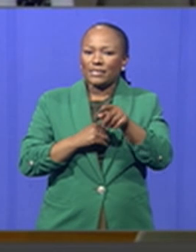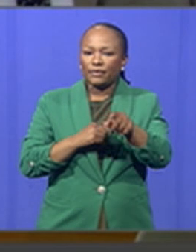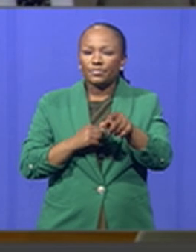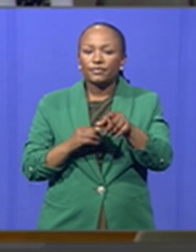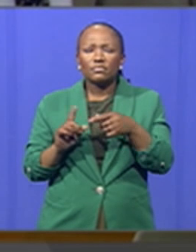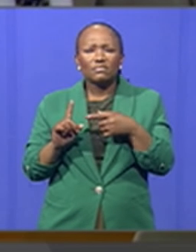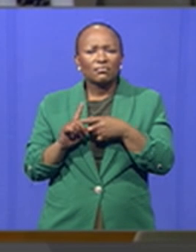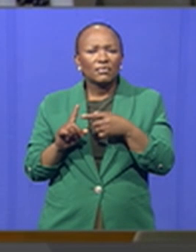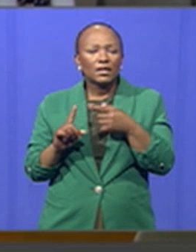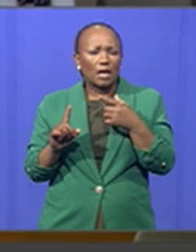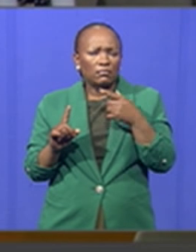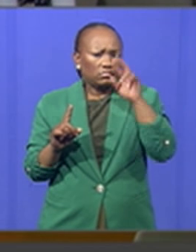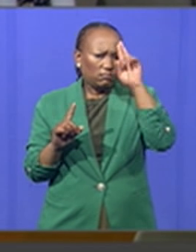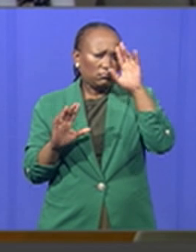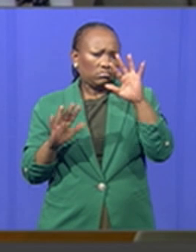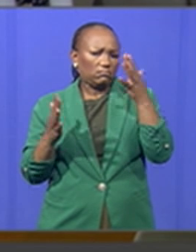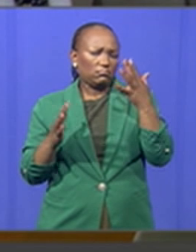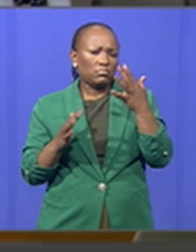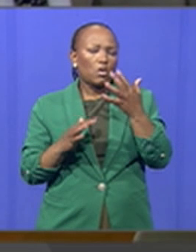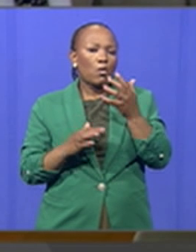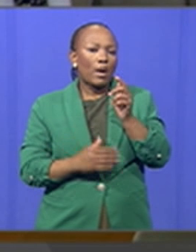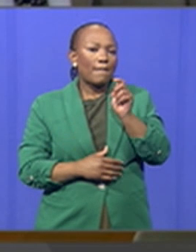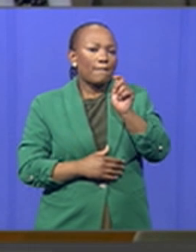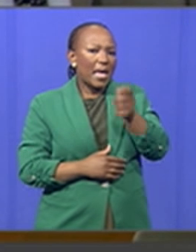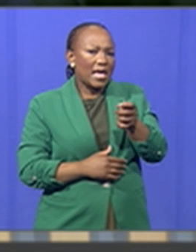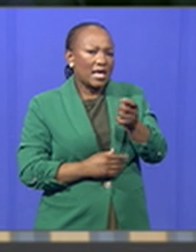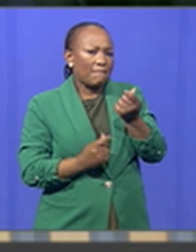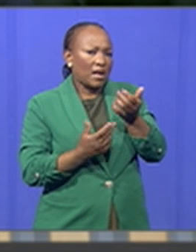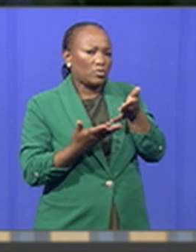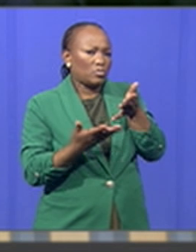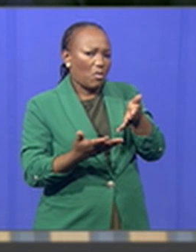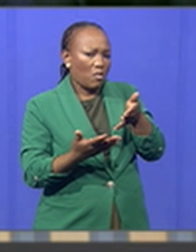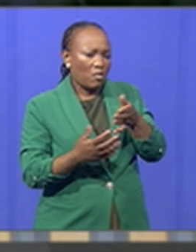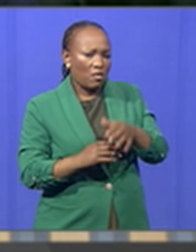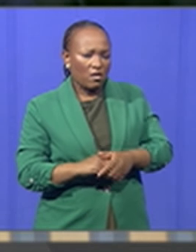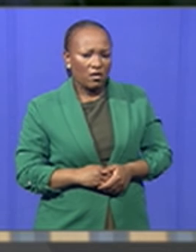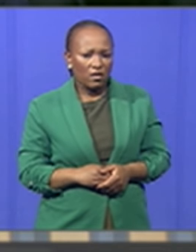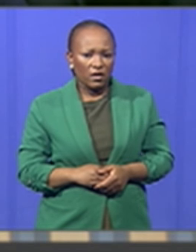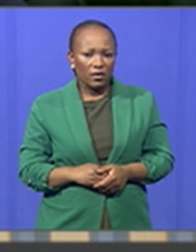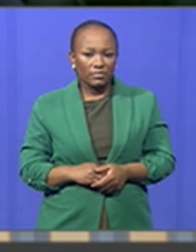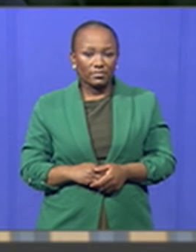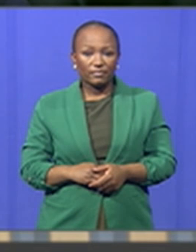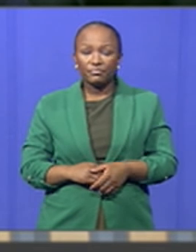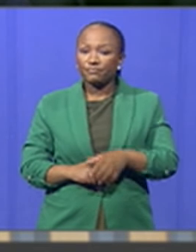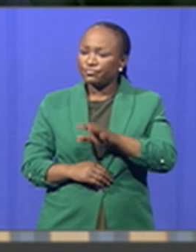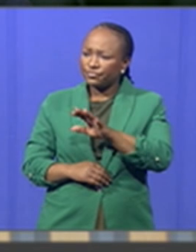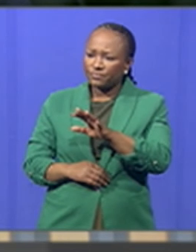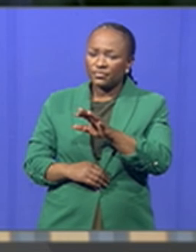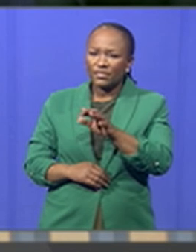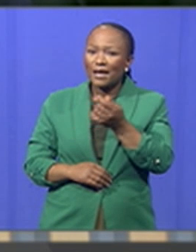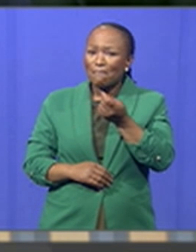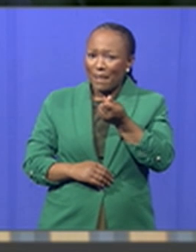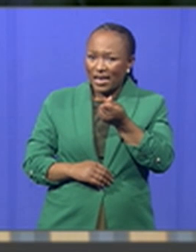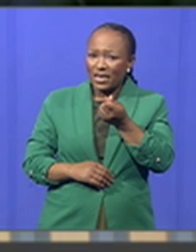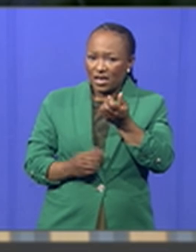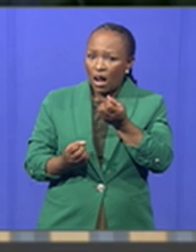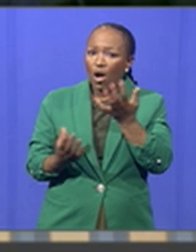gopola selo ka ga tefelo ya boleng bja godimo ka tsela e. It's a lot of money that you have